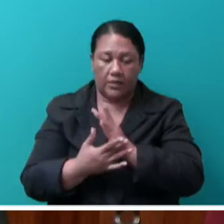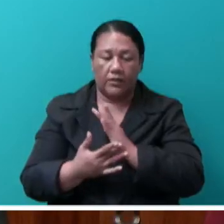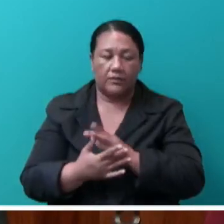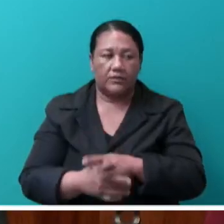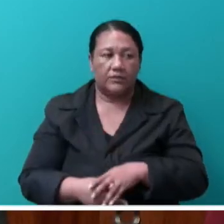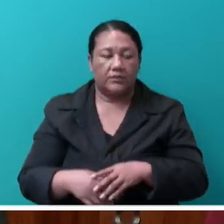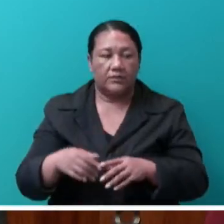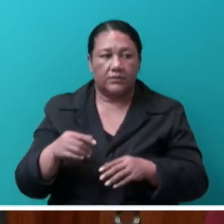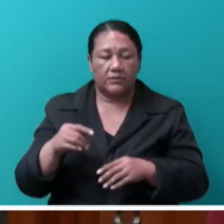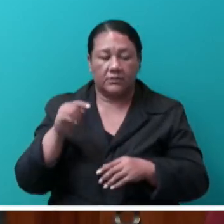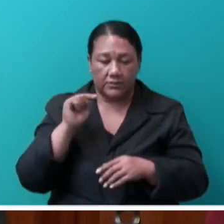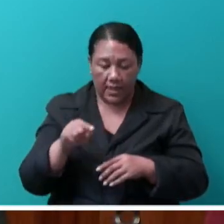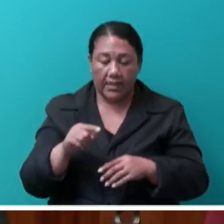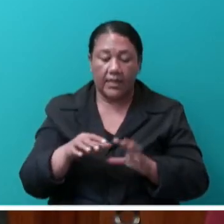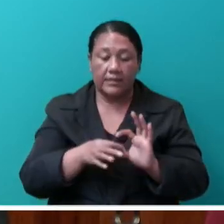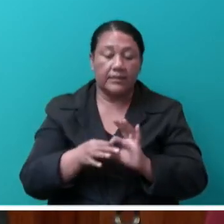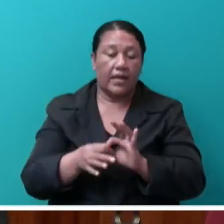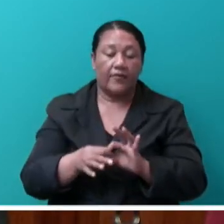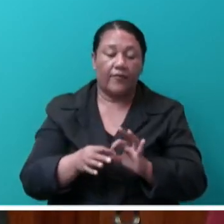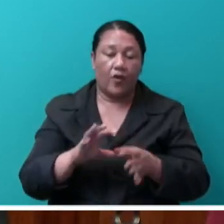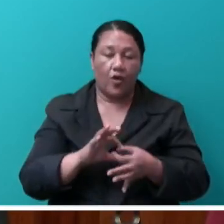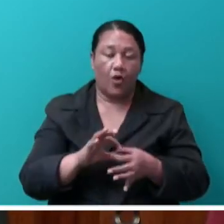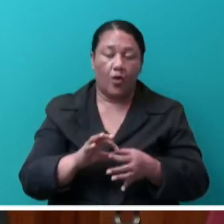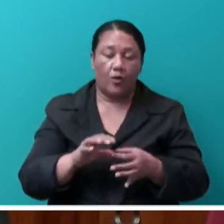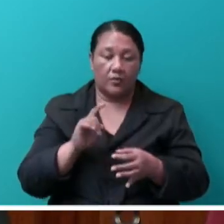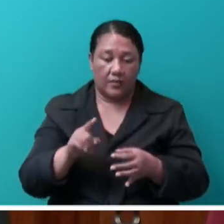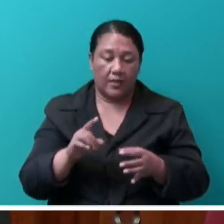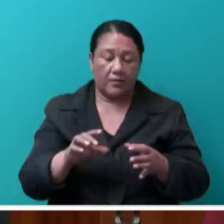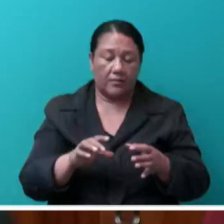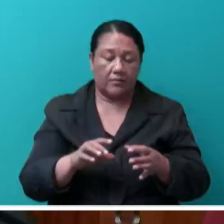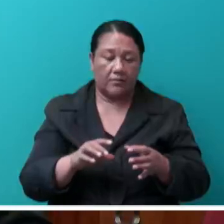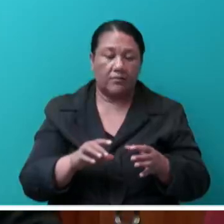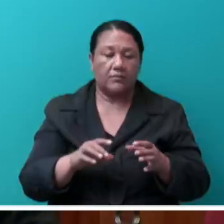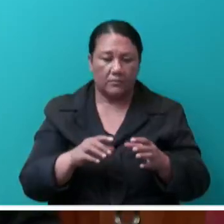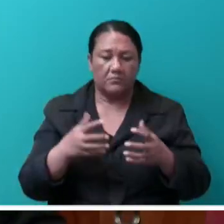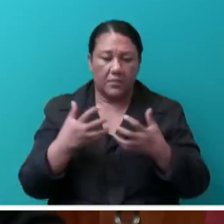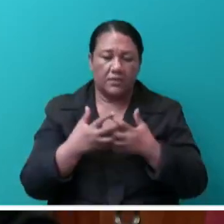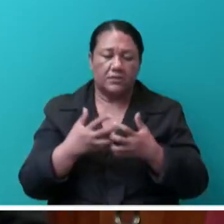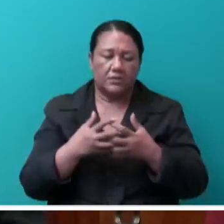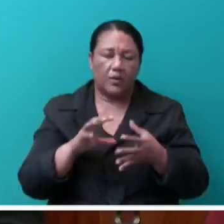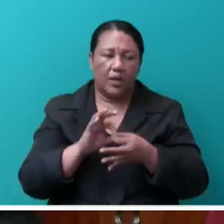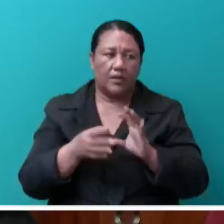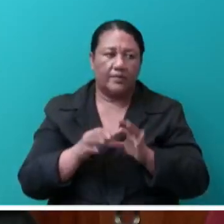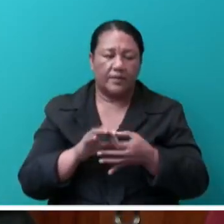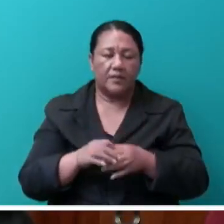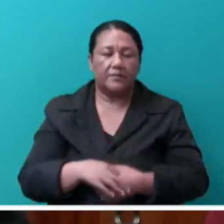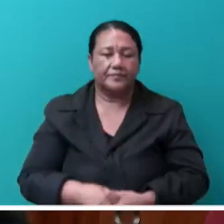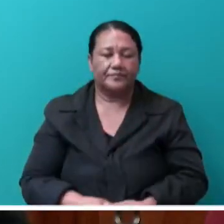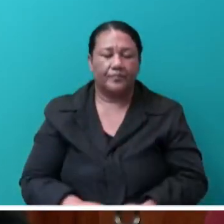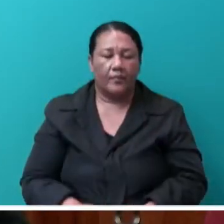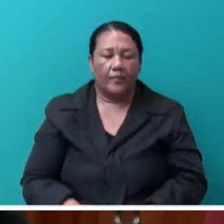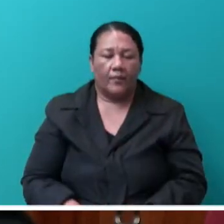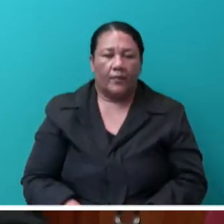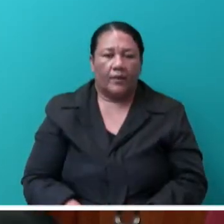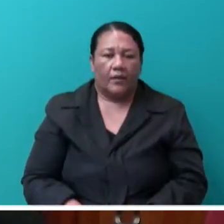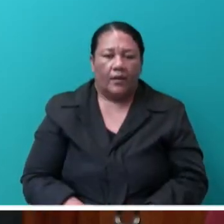enhance connectivity services to our people, Honourable Speaker. Just this Saturday, the